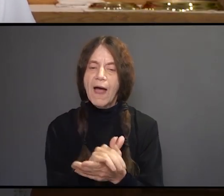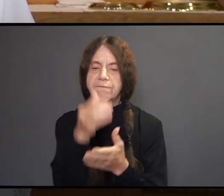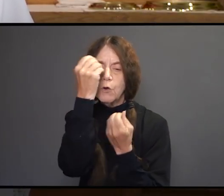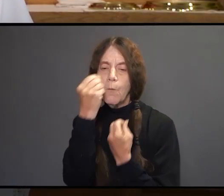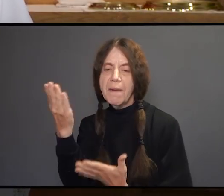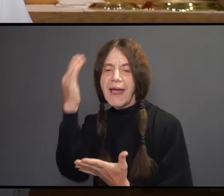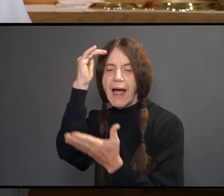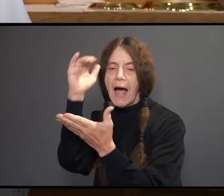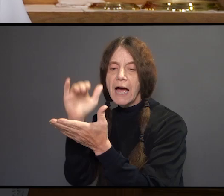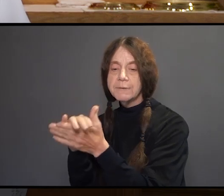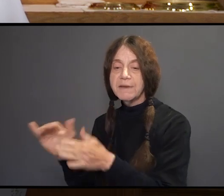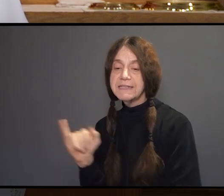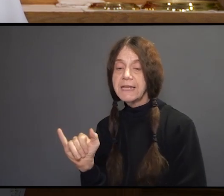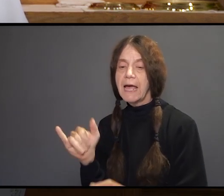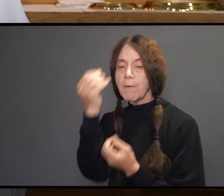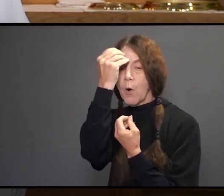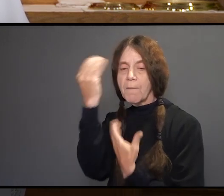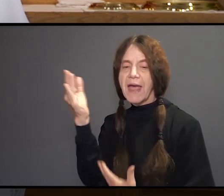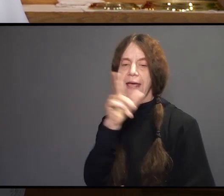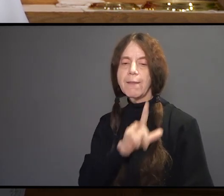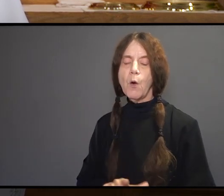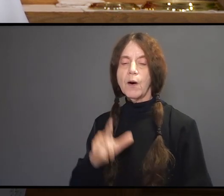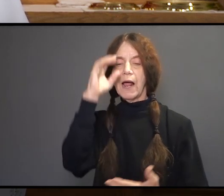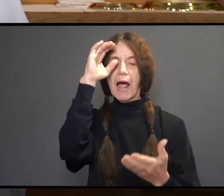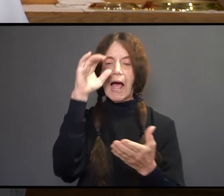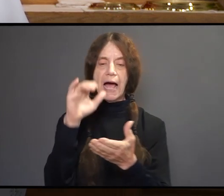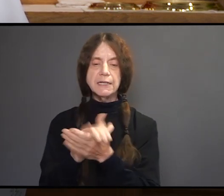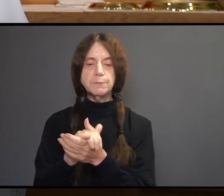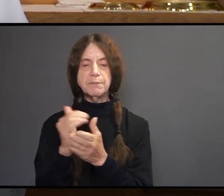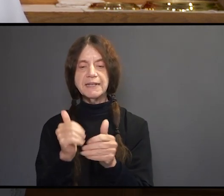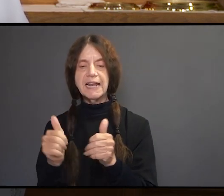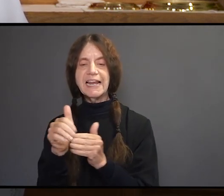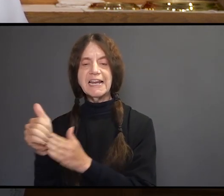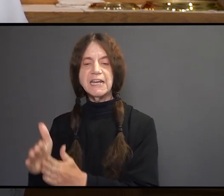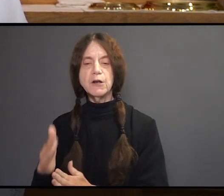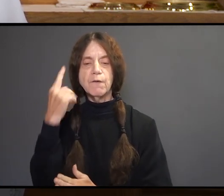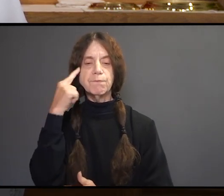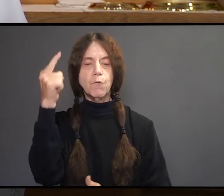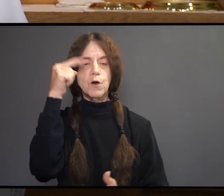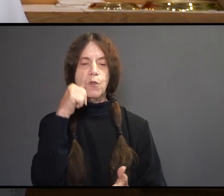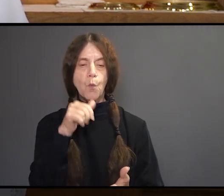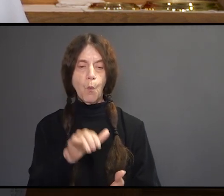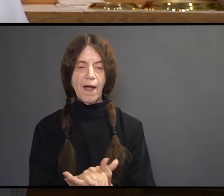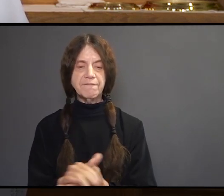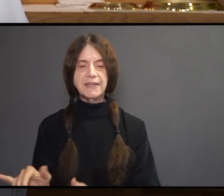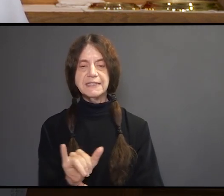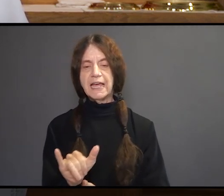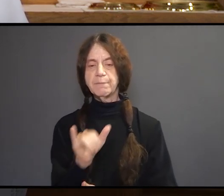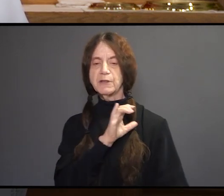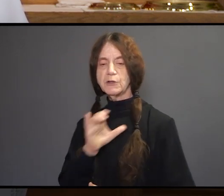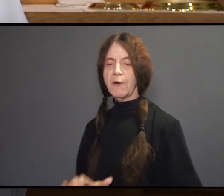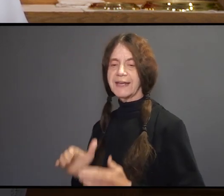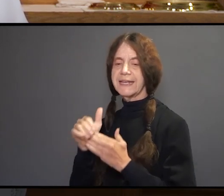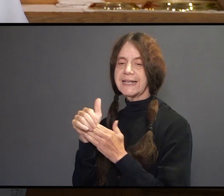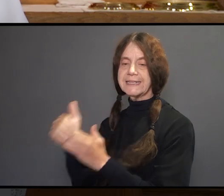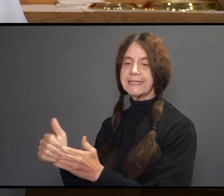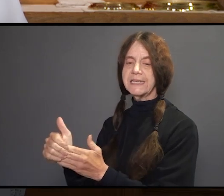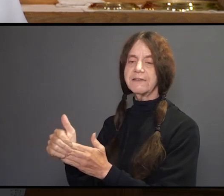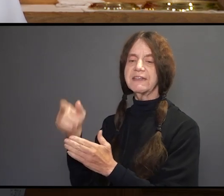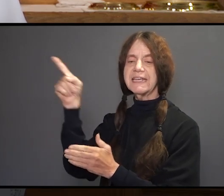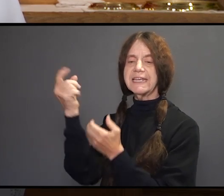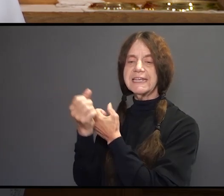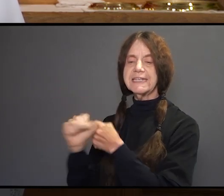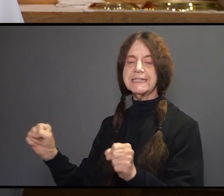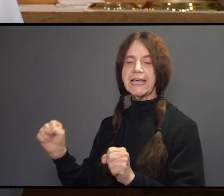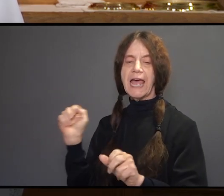to your own husbands as to the Lord, for the husband is the head of the wife, even as Christ is the head of the church, his body, and